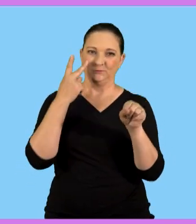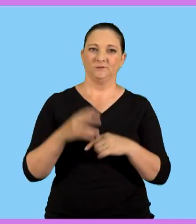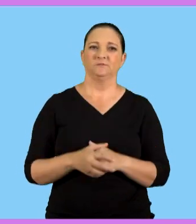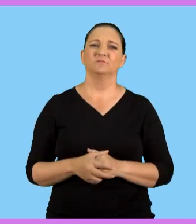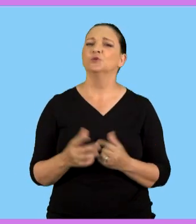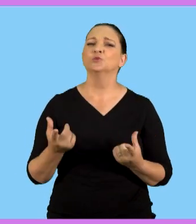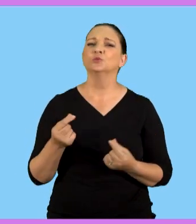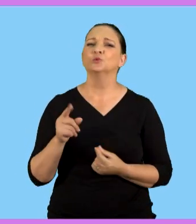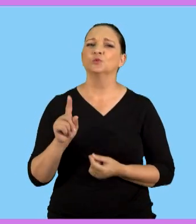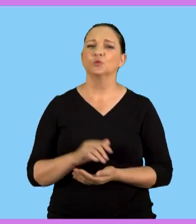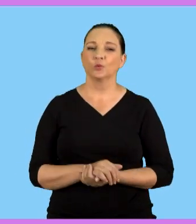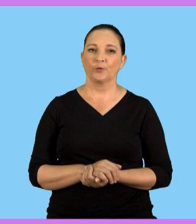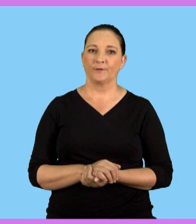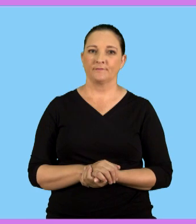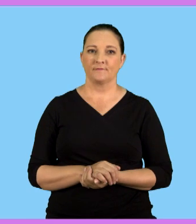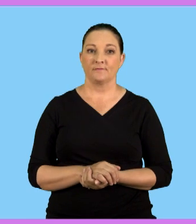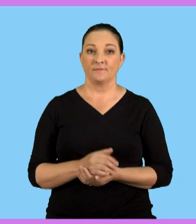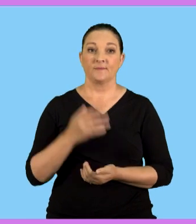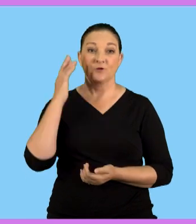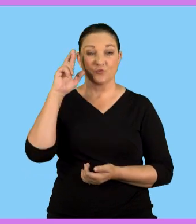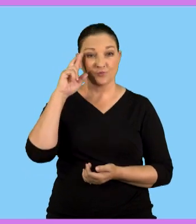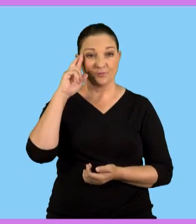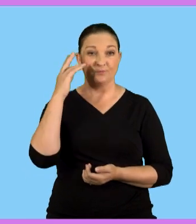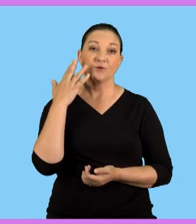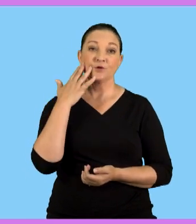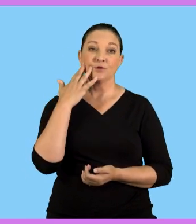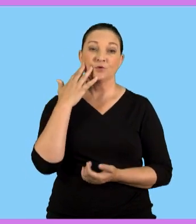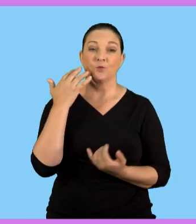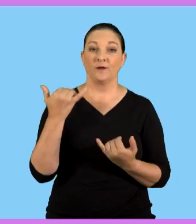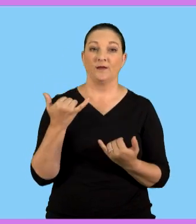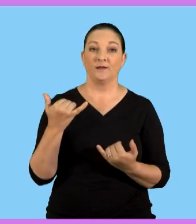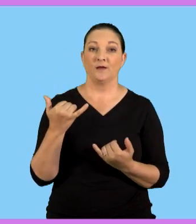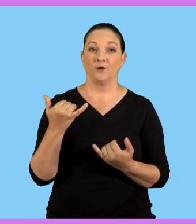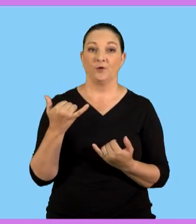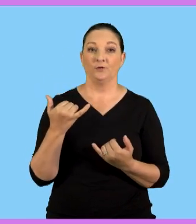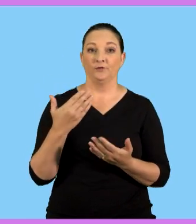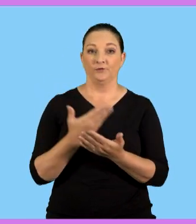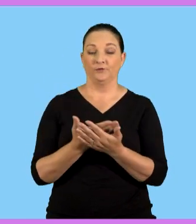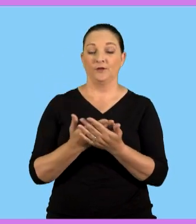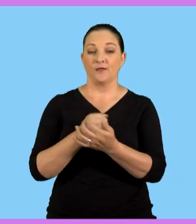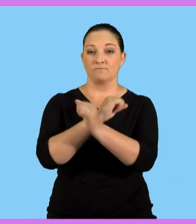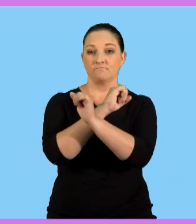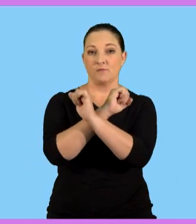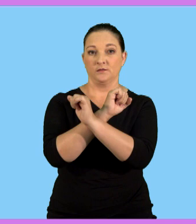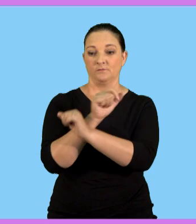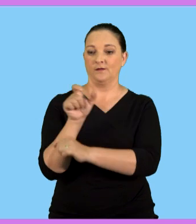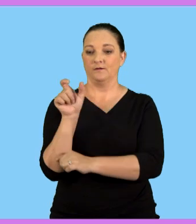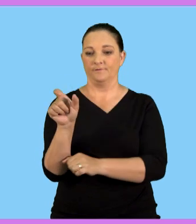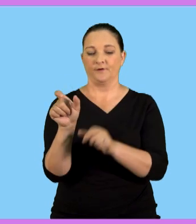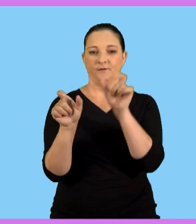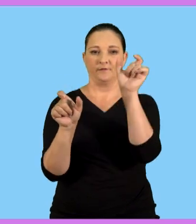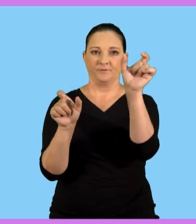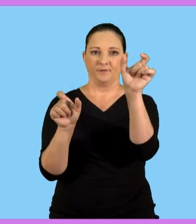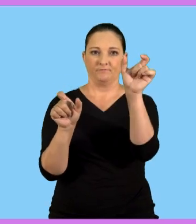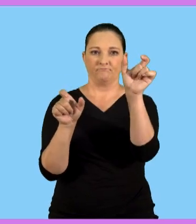So what do we do? If the numbers are across from each other, like those, we multiply.